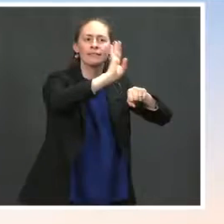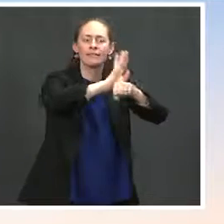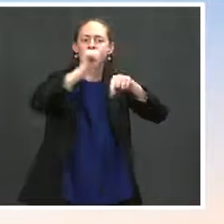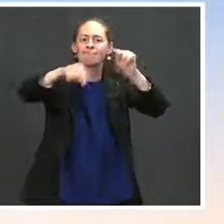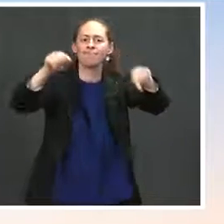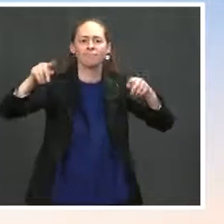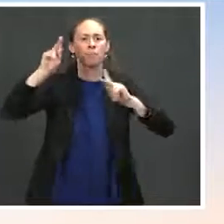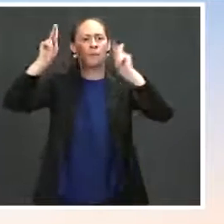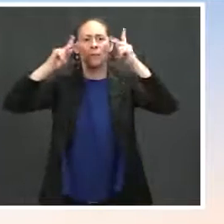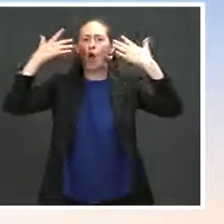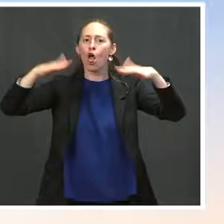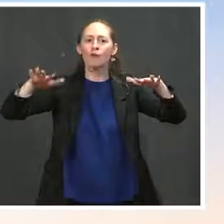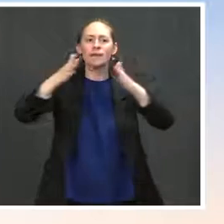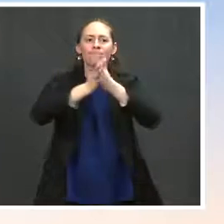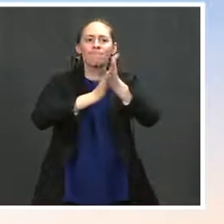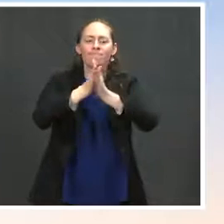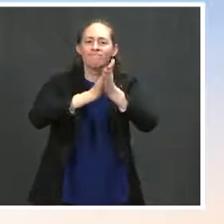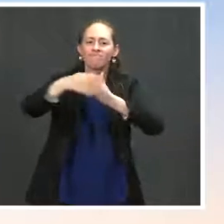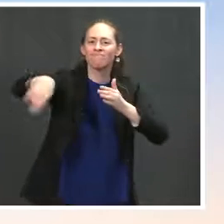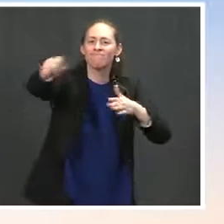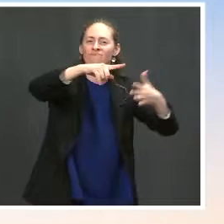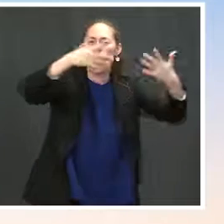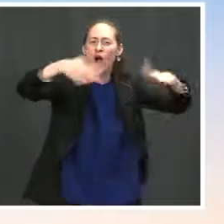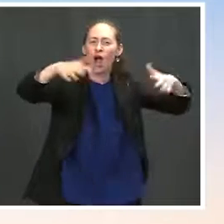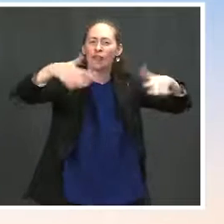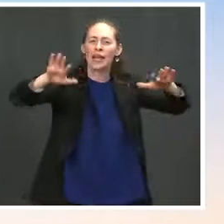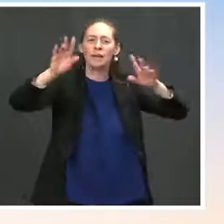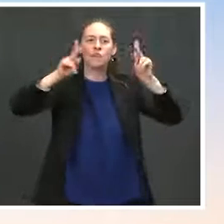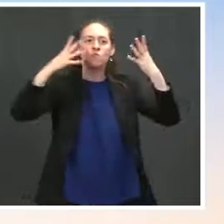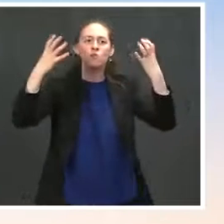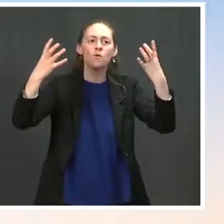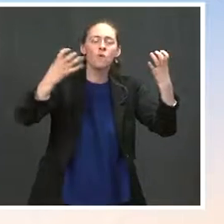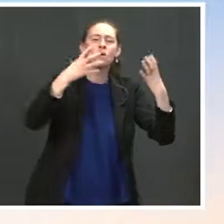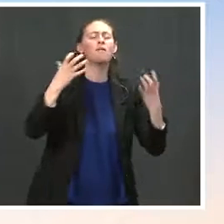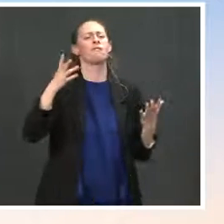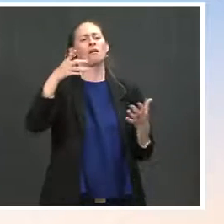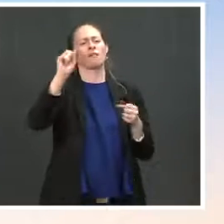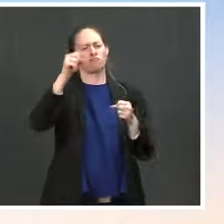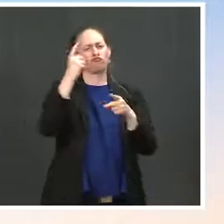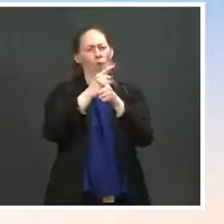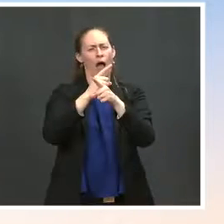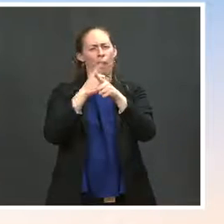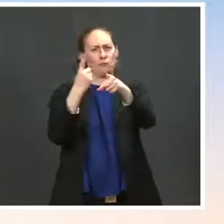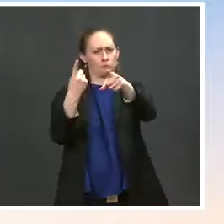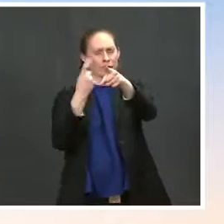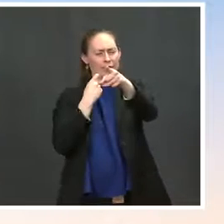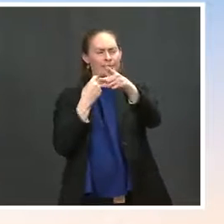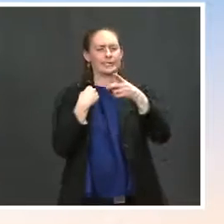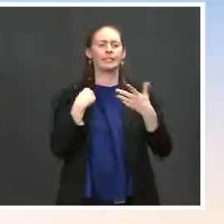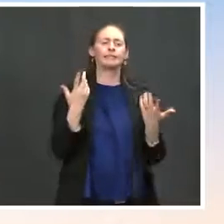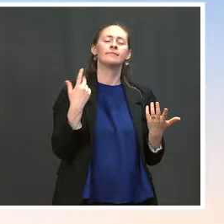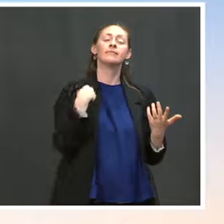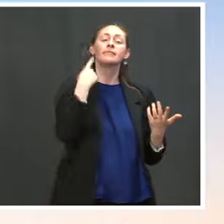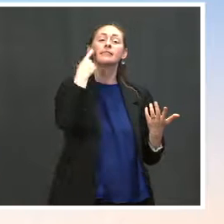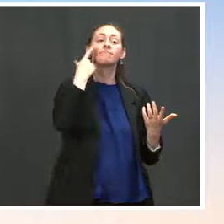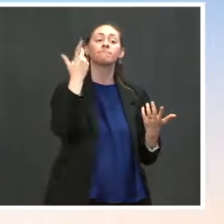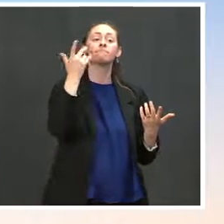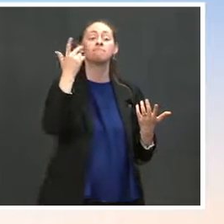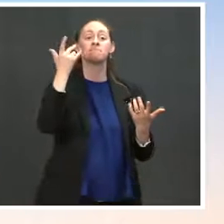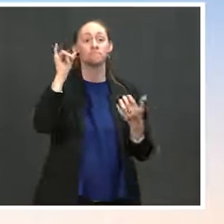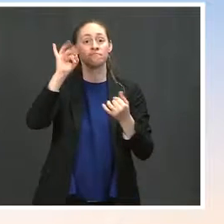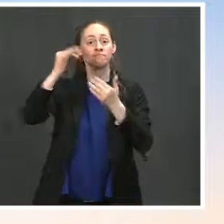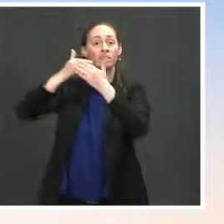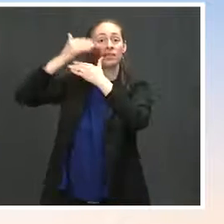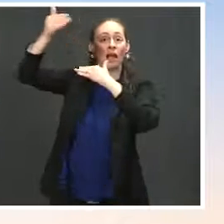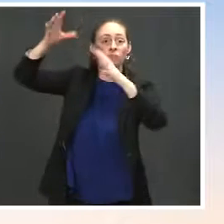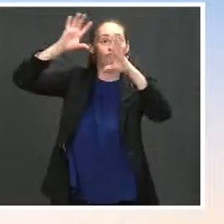Now that said, how do you prevent somebody from coming along and preventing the stroke of a pen change? Here's what is going